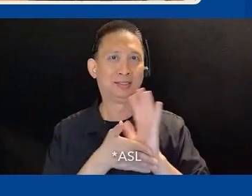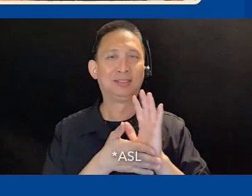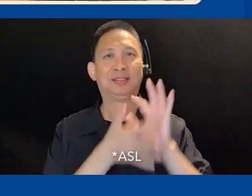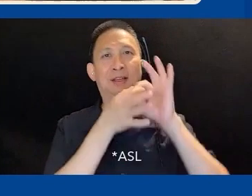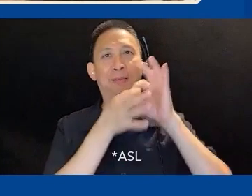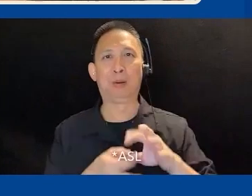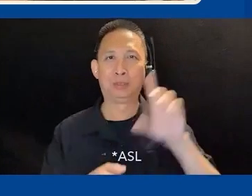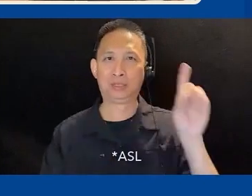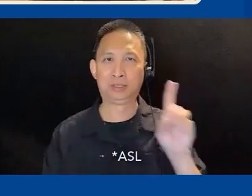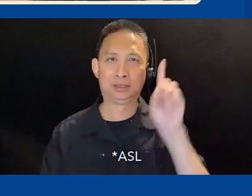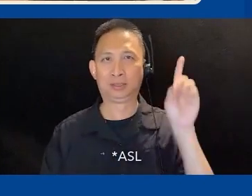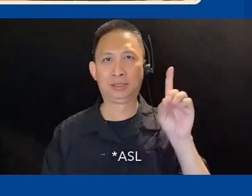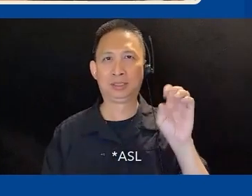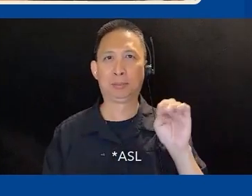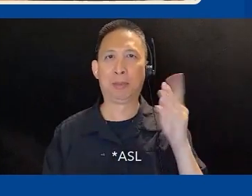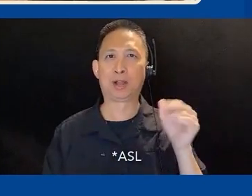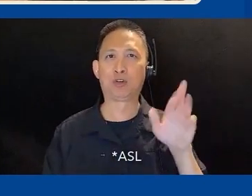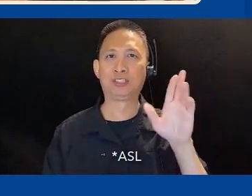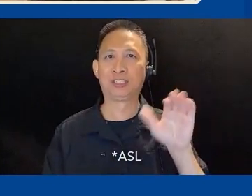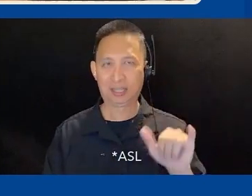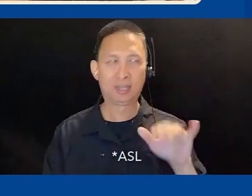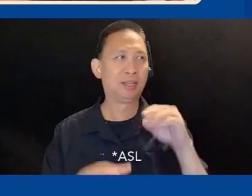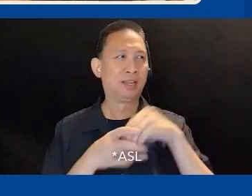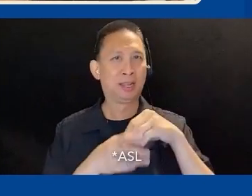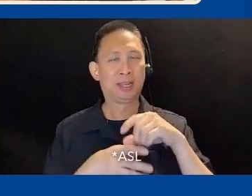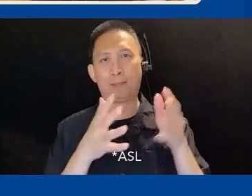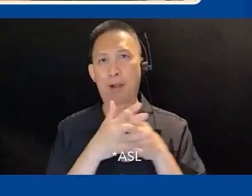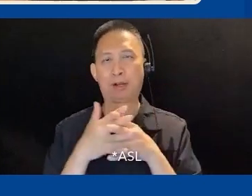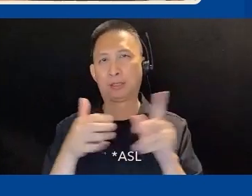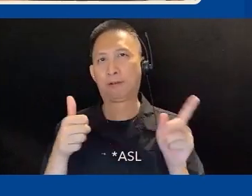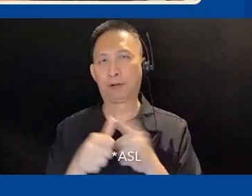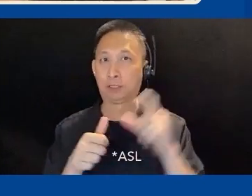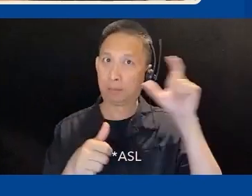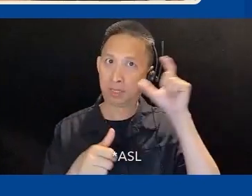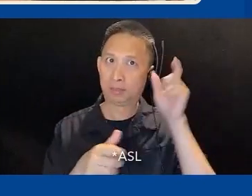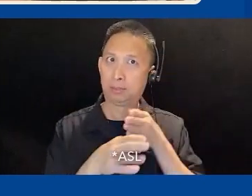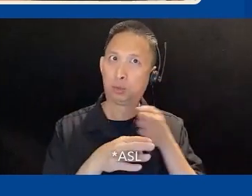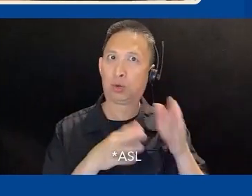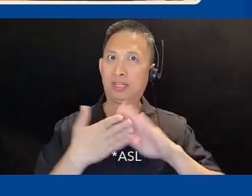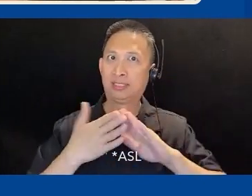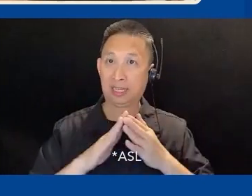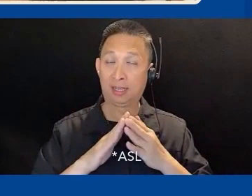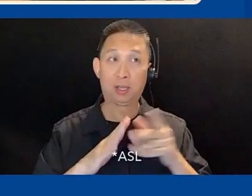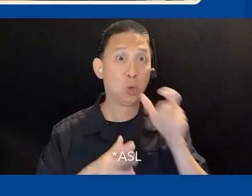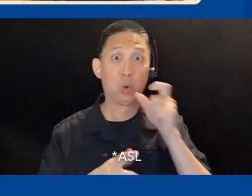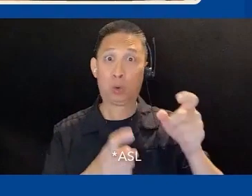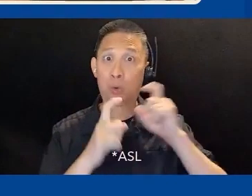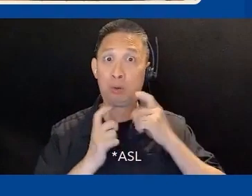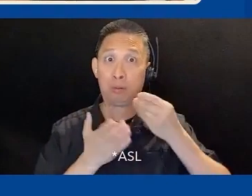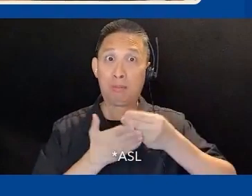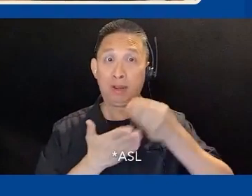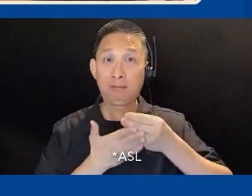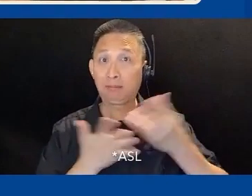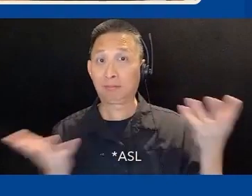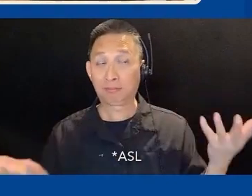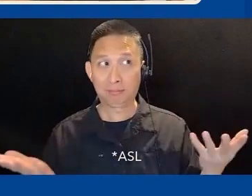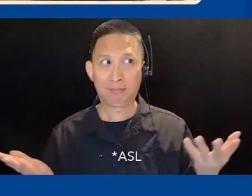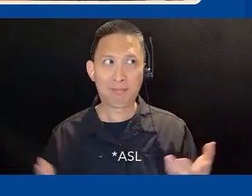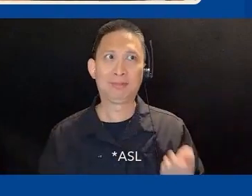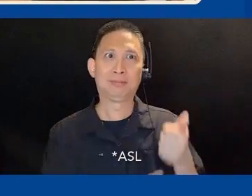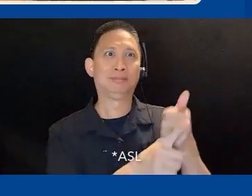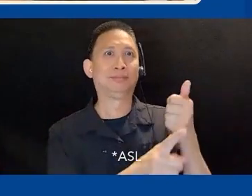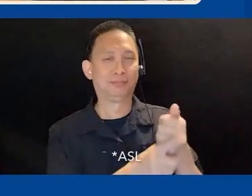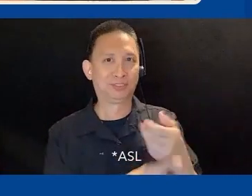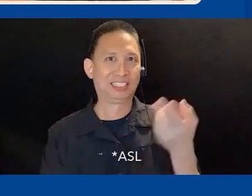in America's first Muslim majority city, the major donor was a secular atheist